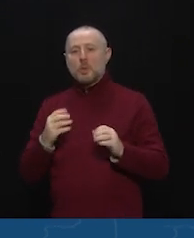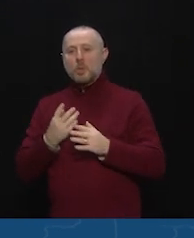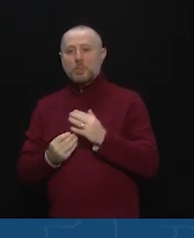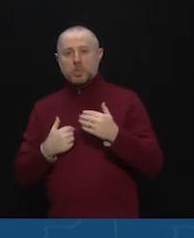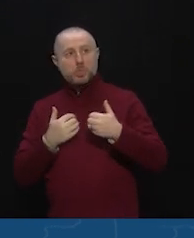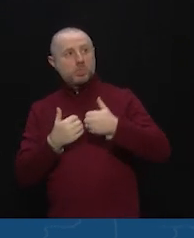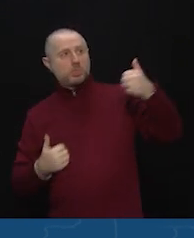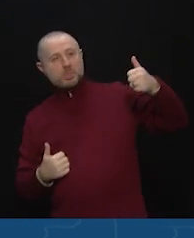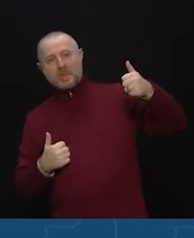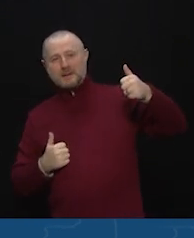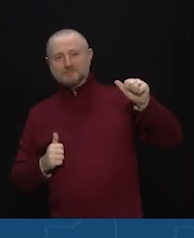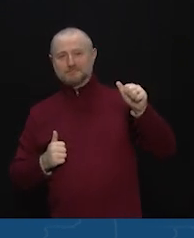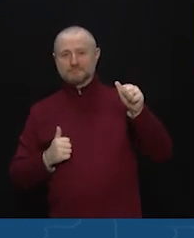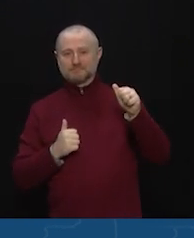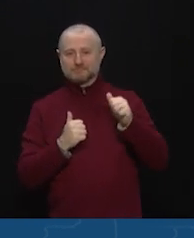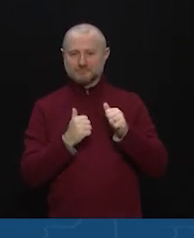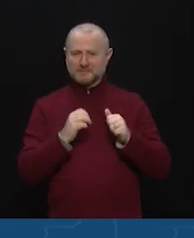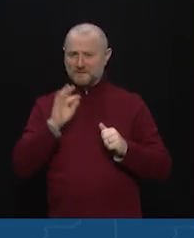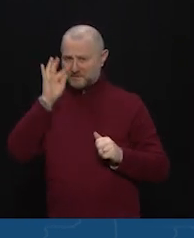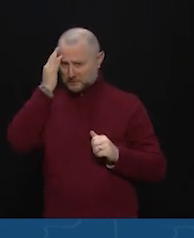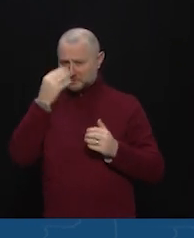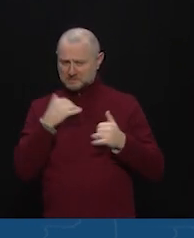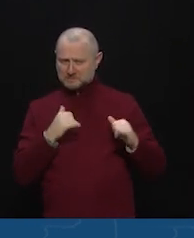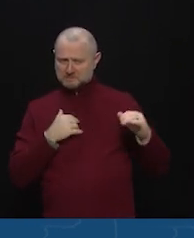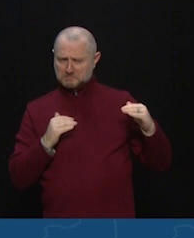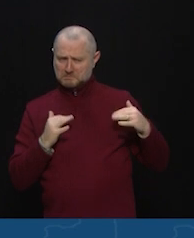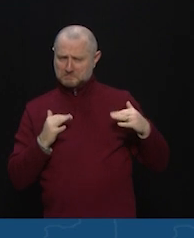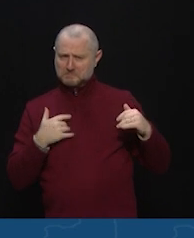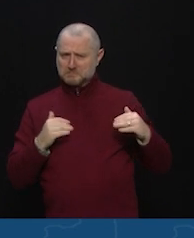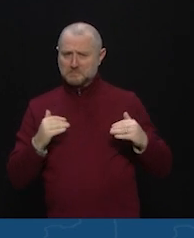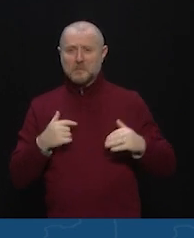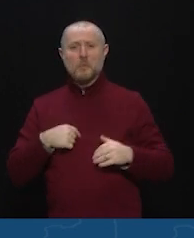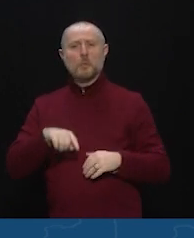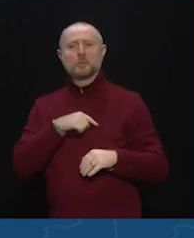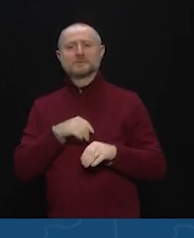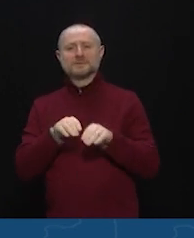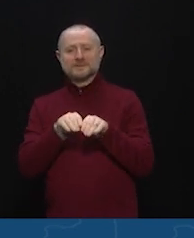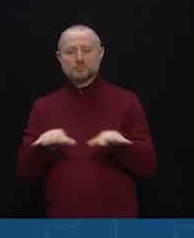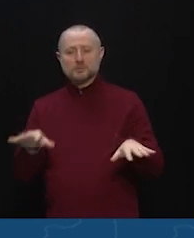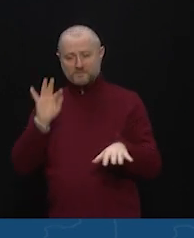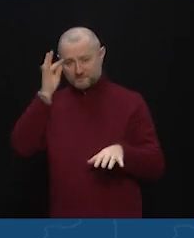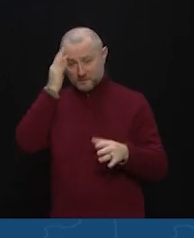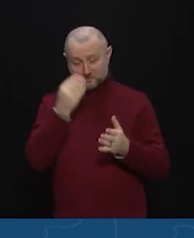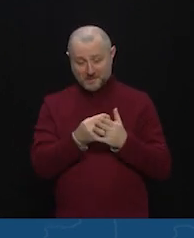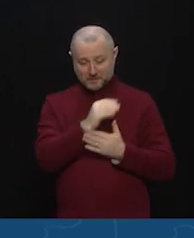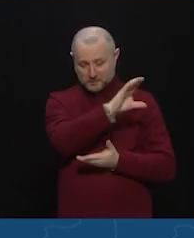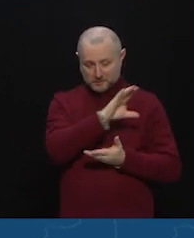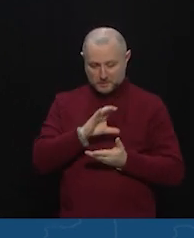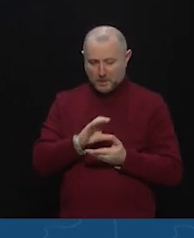without the federal funds. And we spread out the federal funds over multiple years to avoid a fiscal cliff.